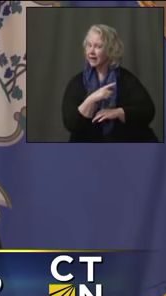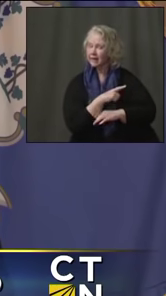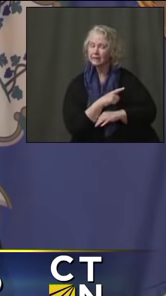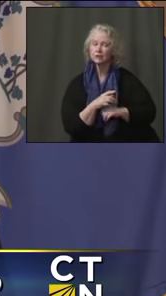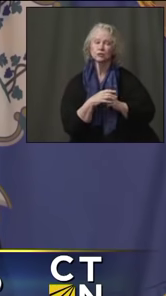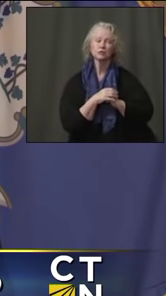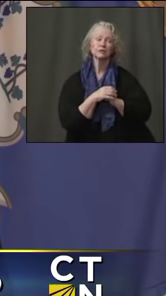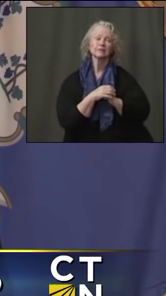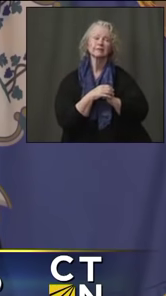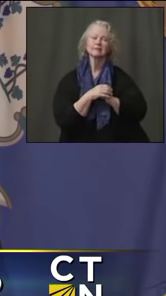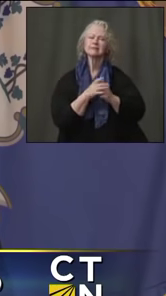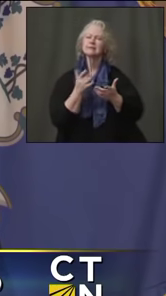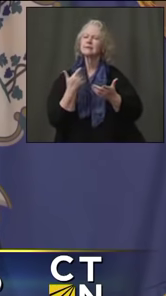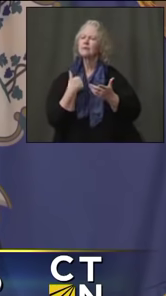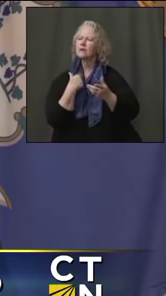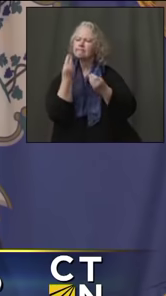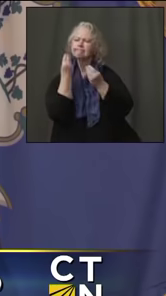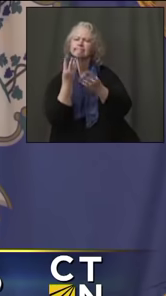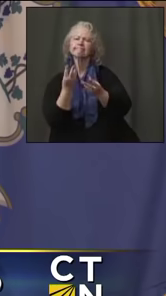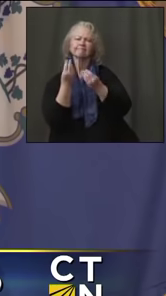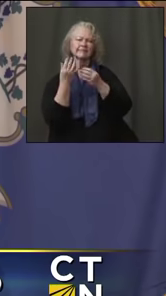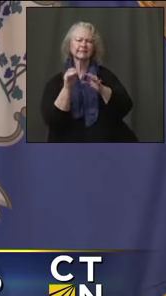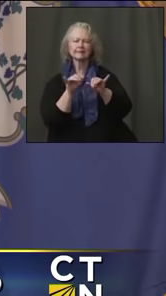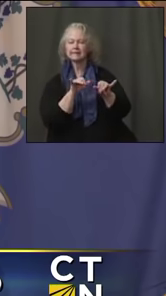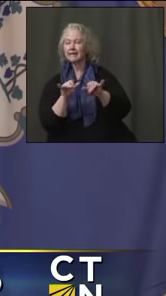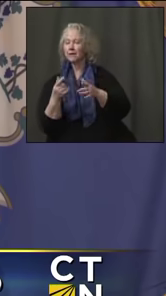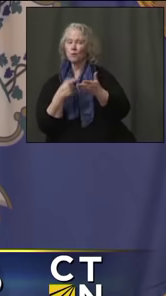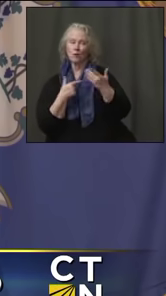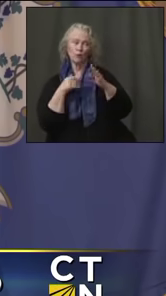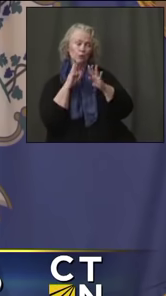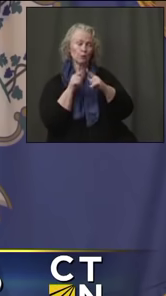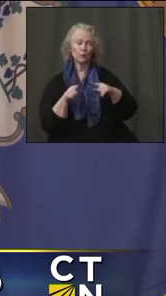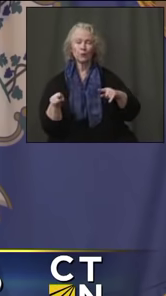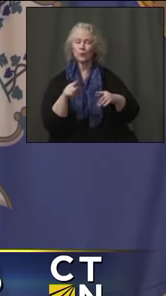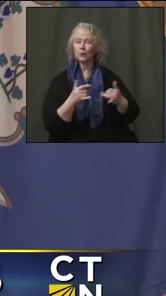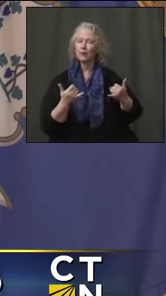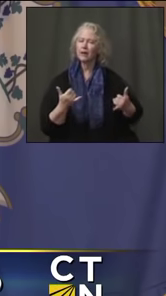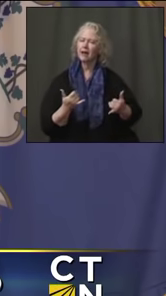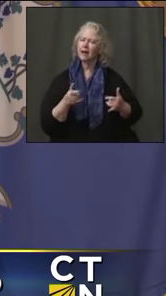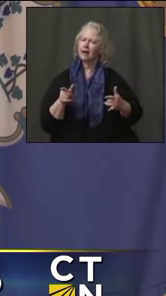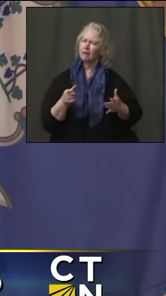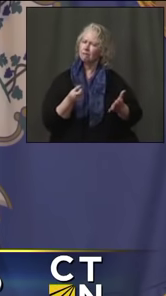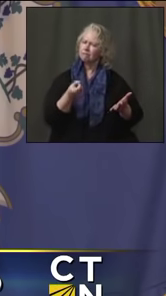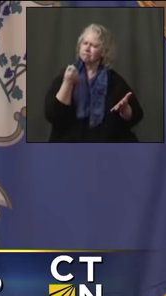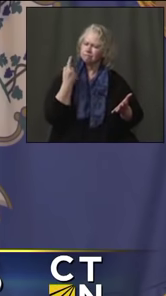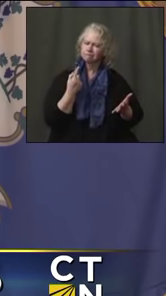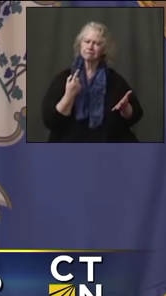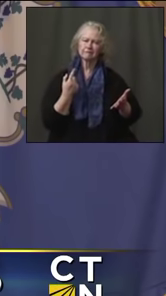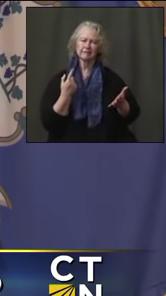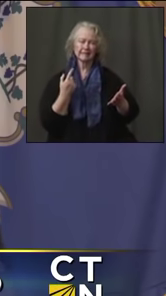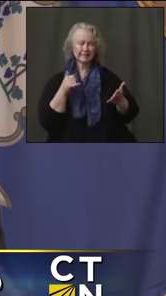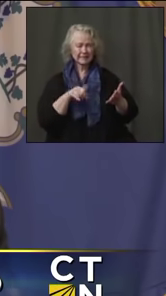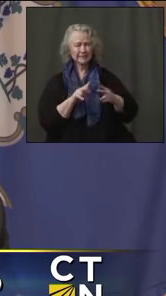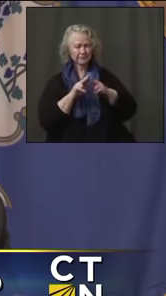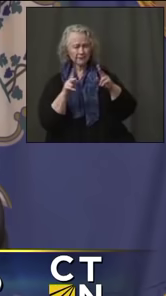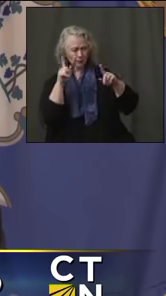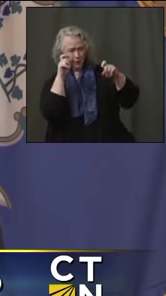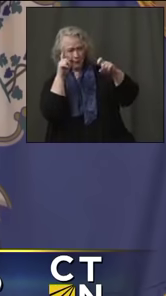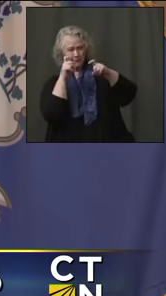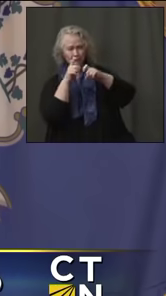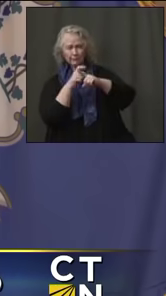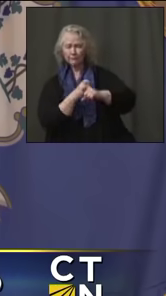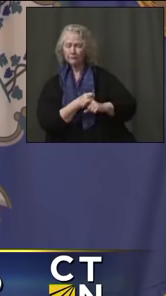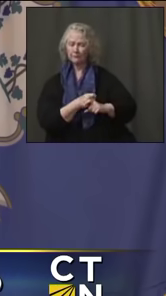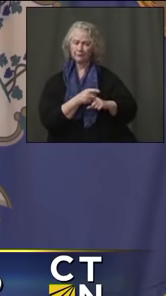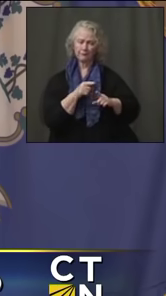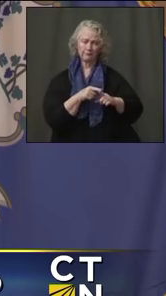and give them similar briefings to what we're giving you right here. And I think you get a sense as you listen to the complexity of public